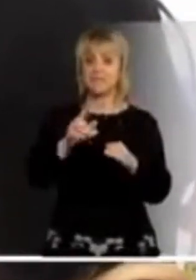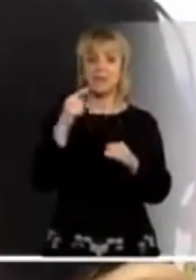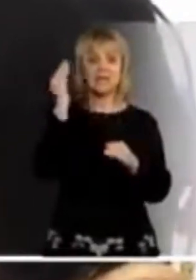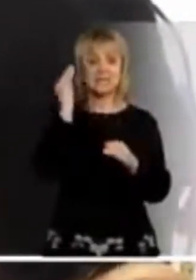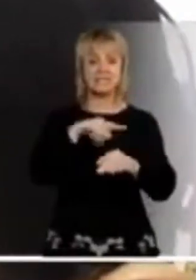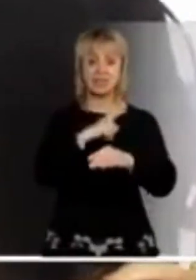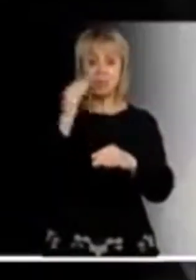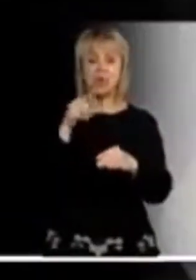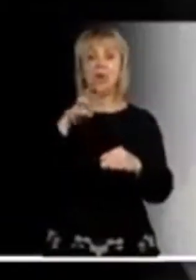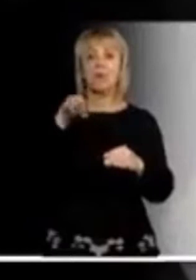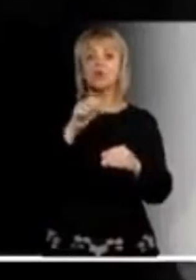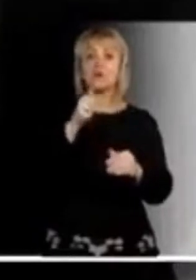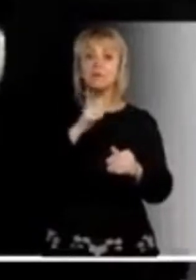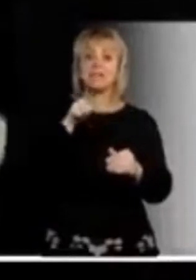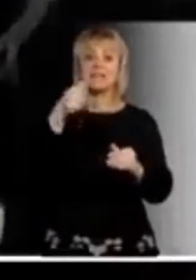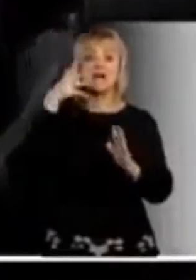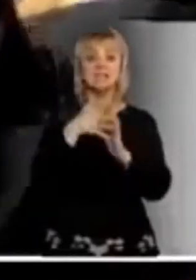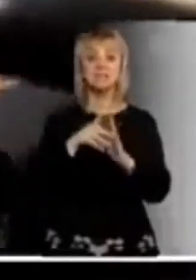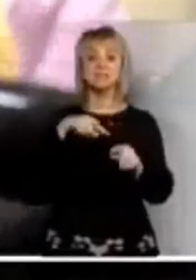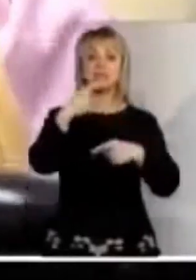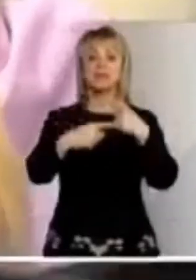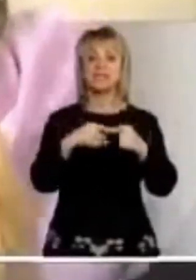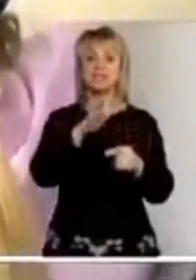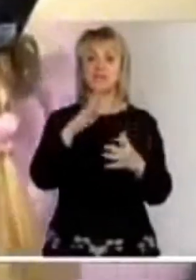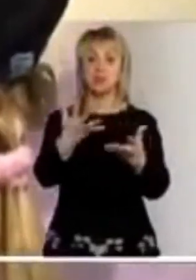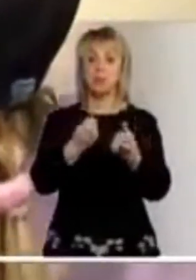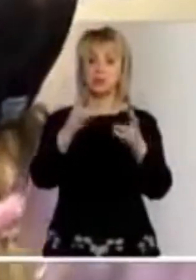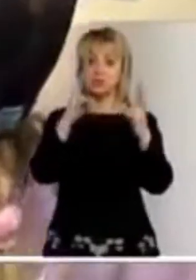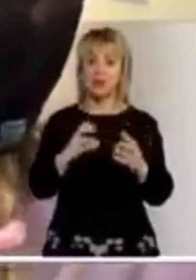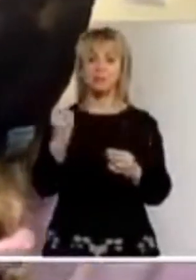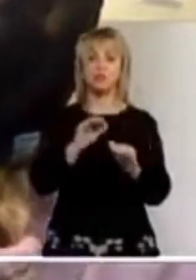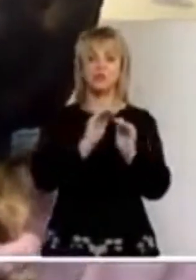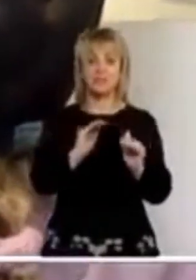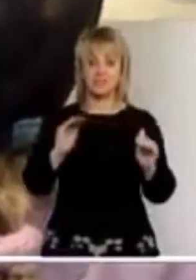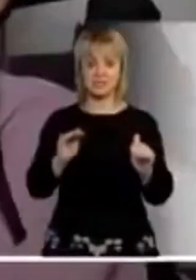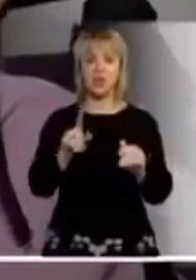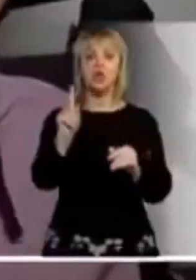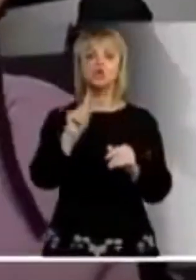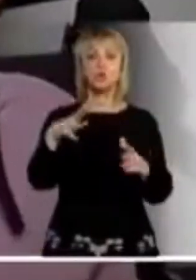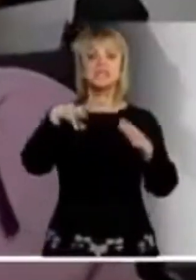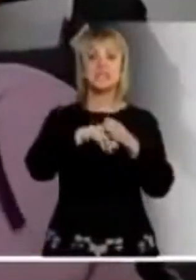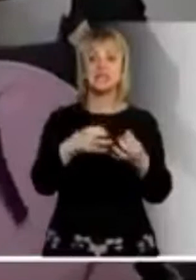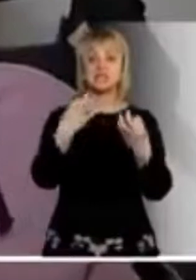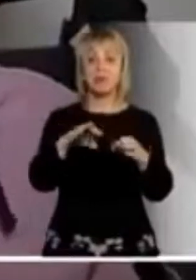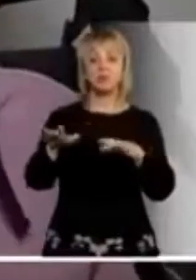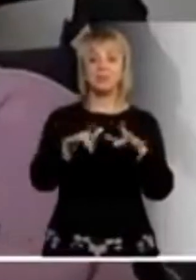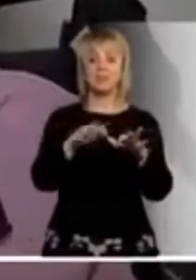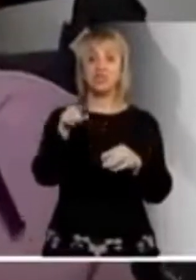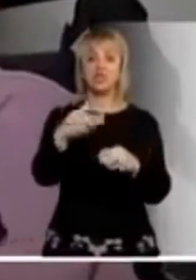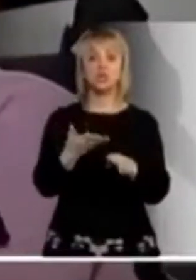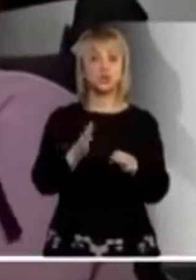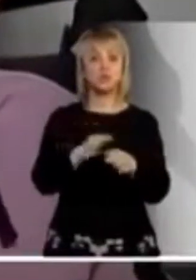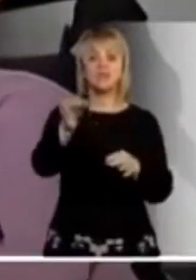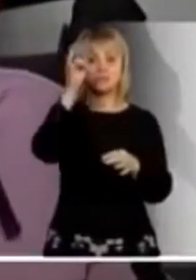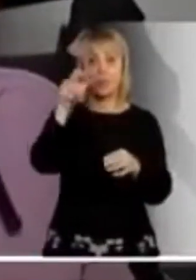what is happening. The girl was injured back in her childhood. She can hardly remember what the freedom of movement is.